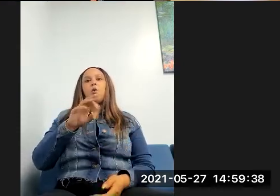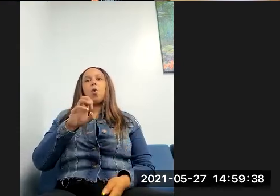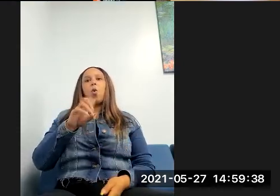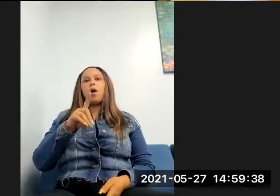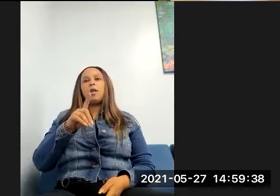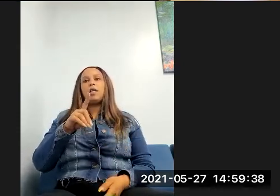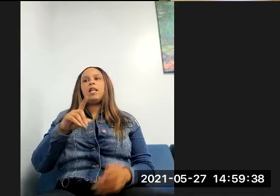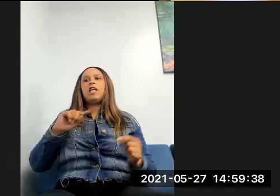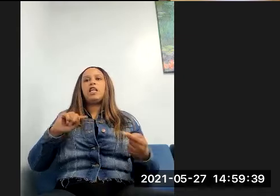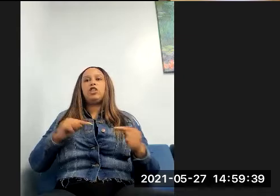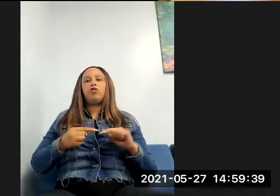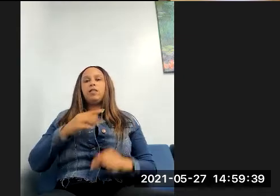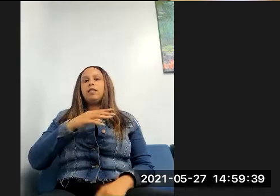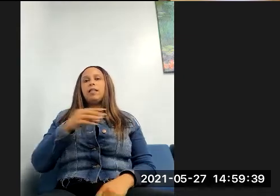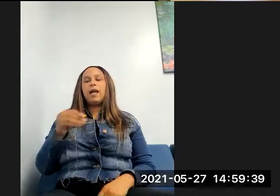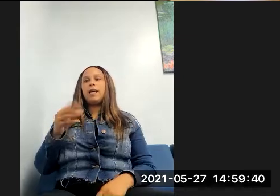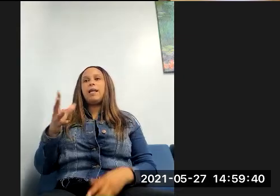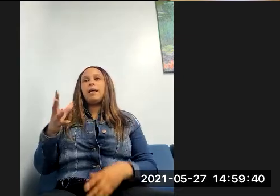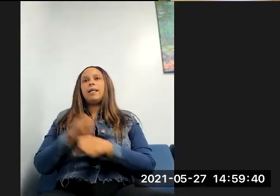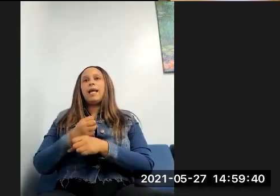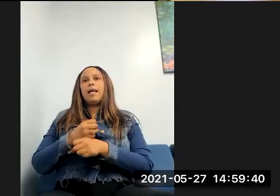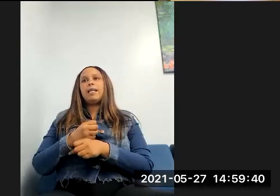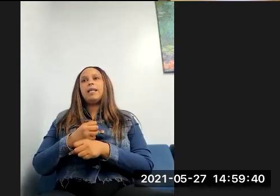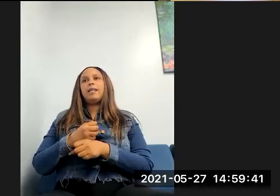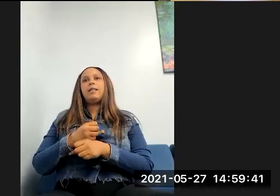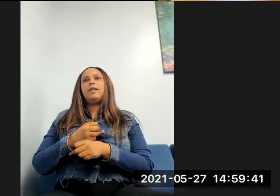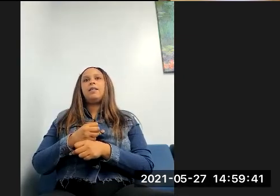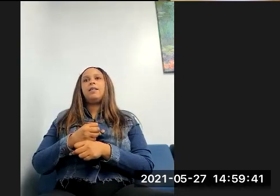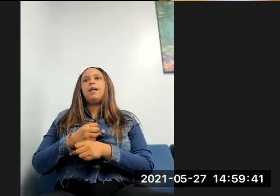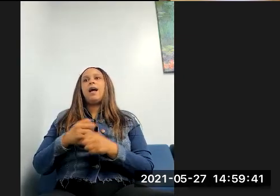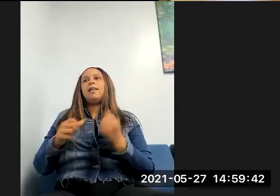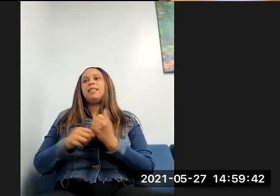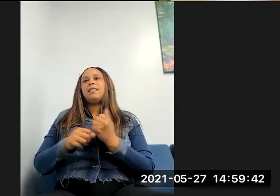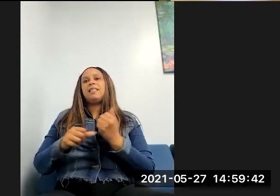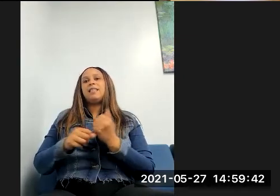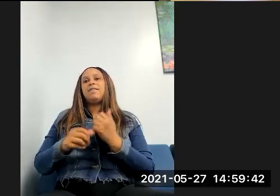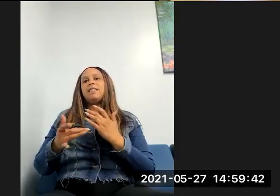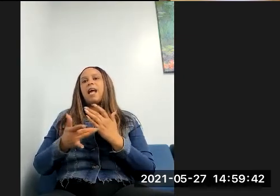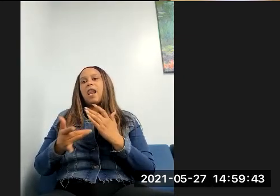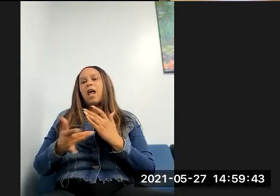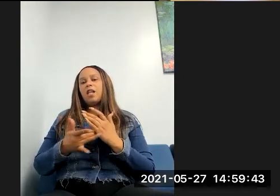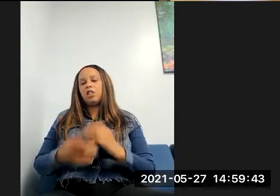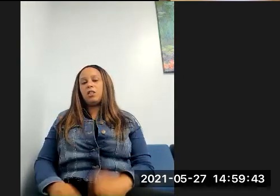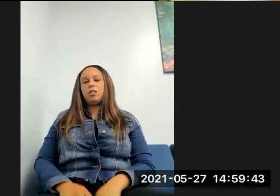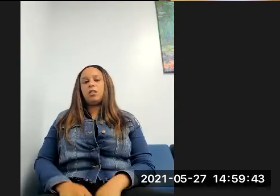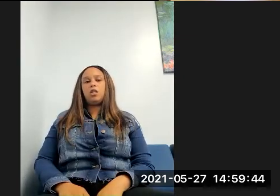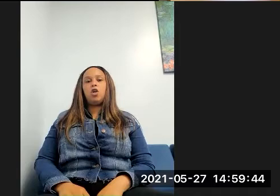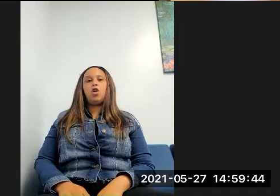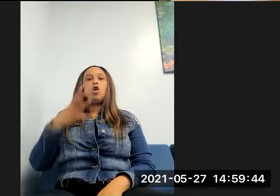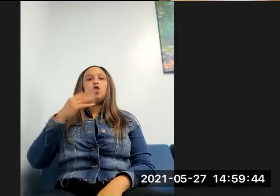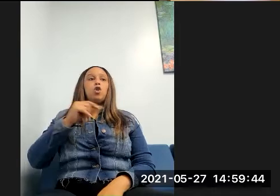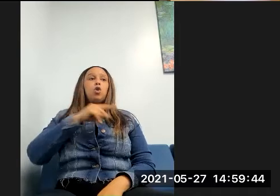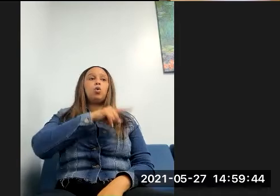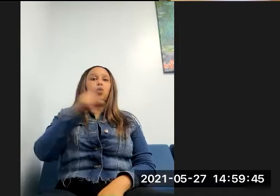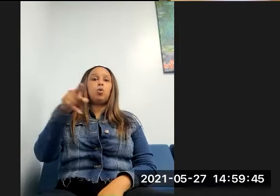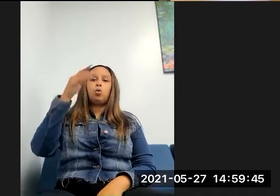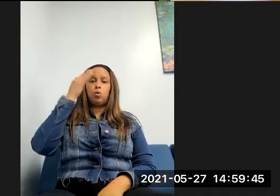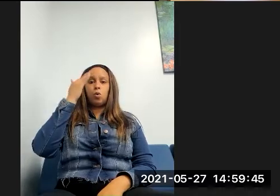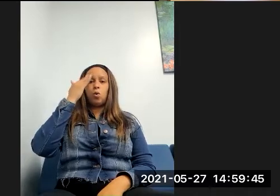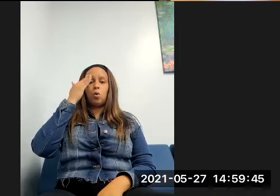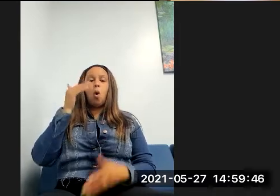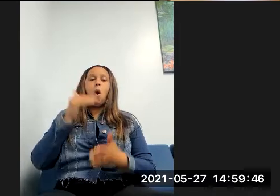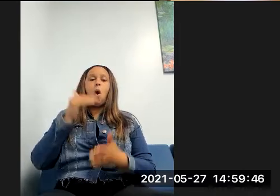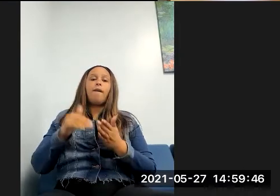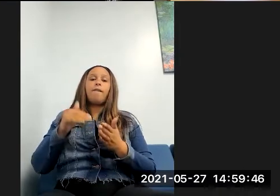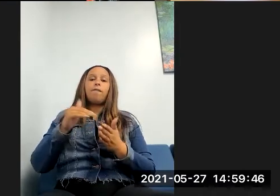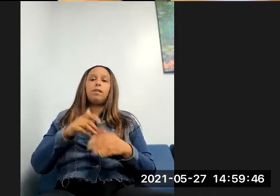a assistive technology? Sure. So just so everybody knows, oftentimes folks